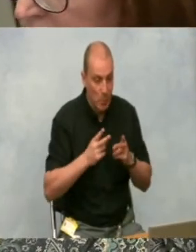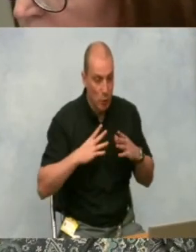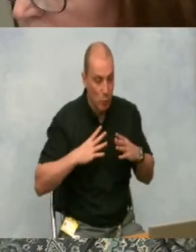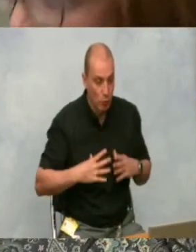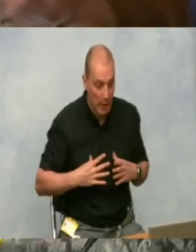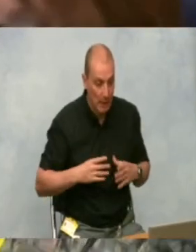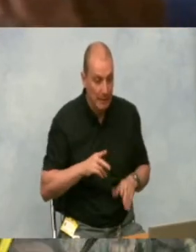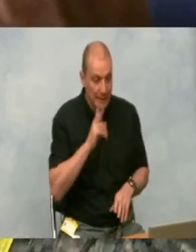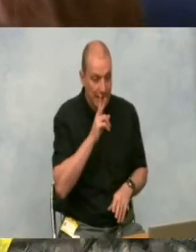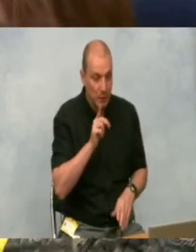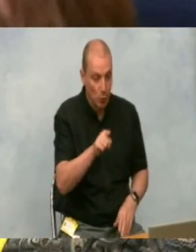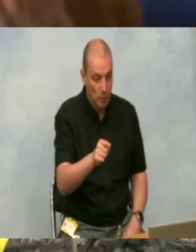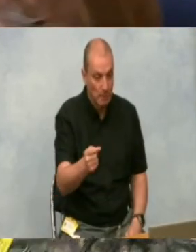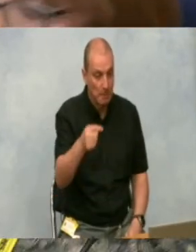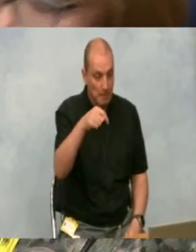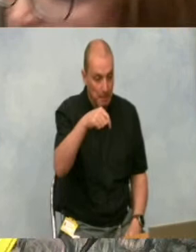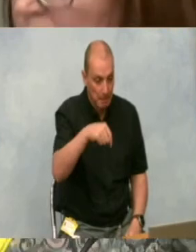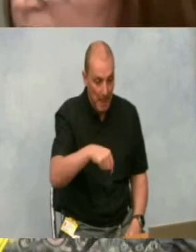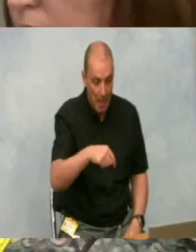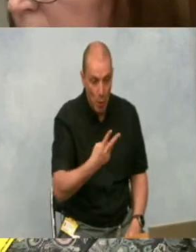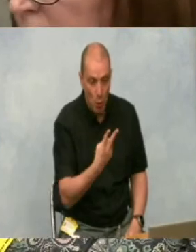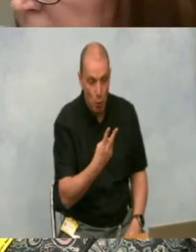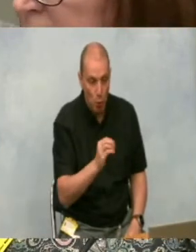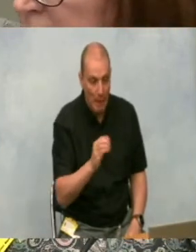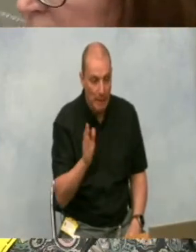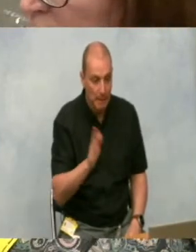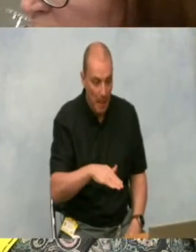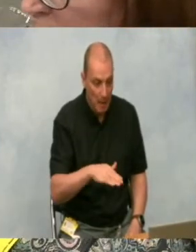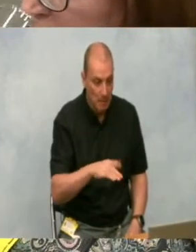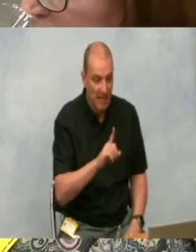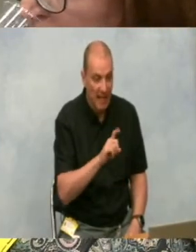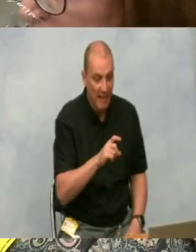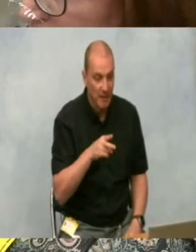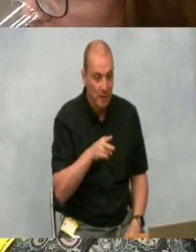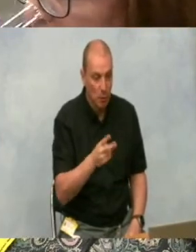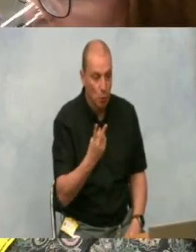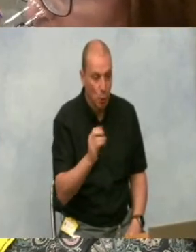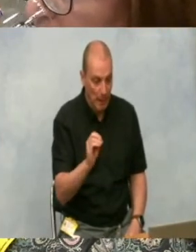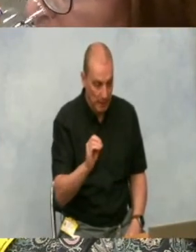at 15. We'll make it 20 past 11:20. Thanks very much.